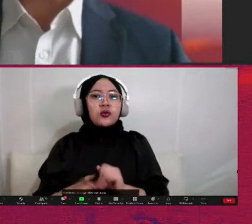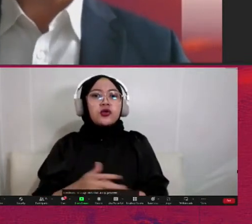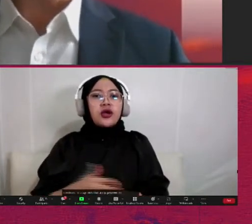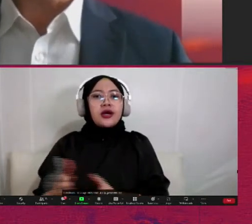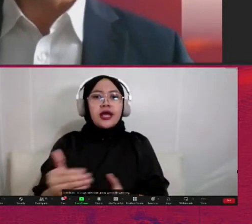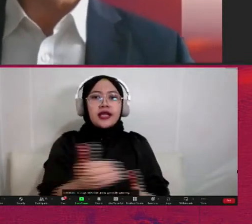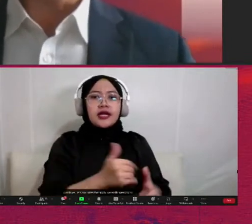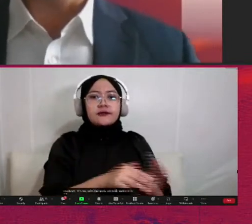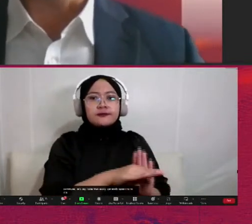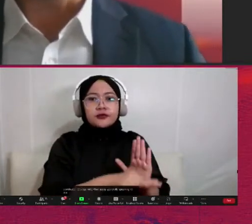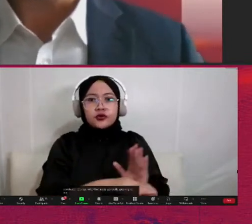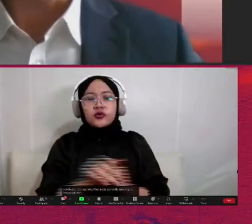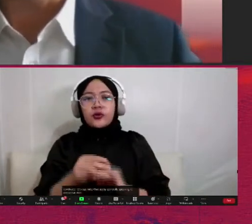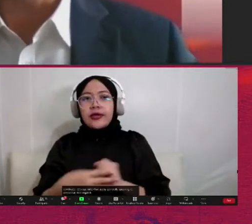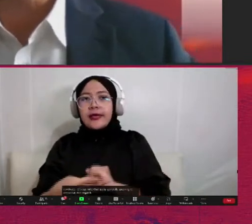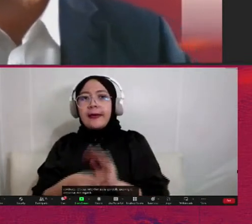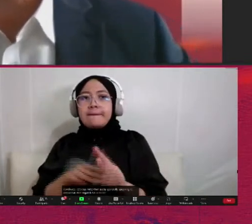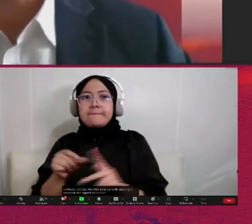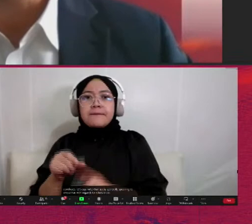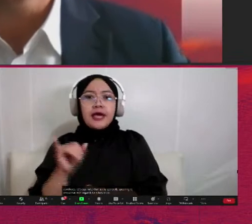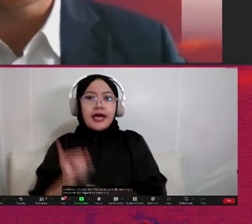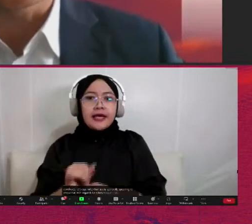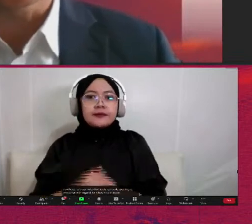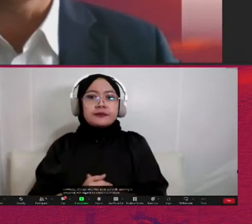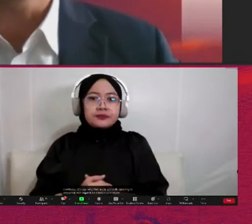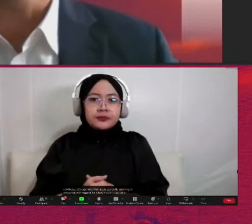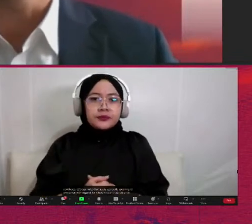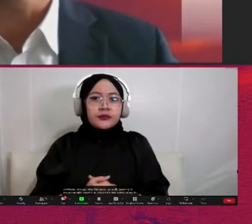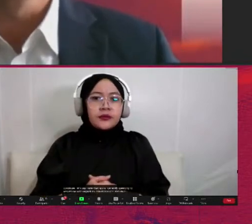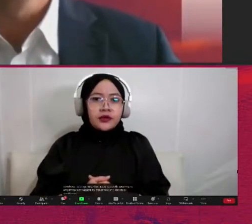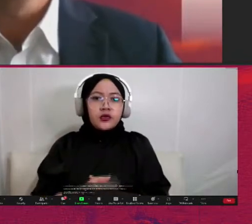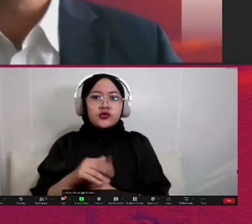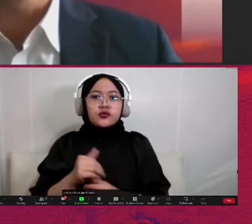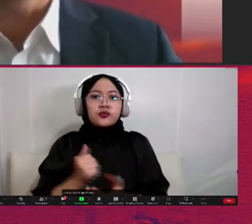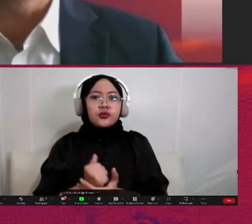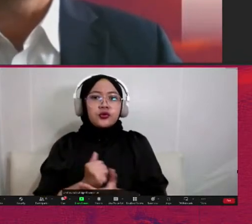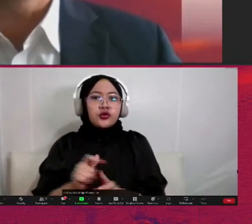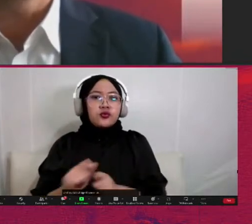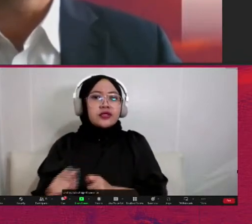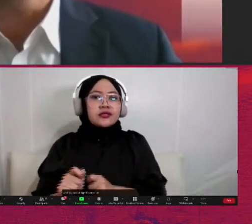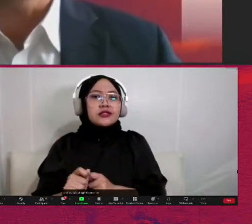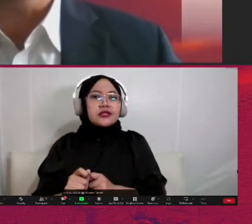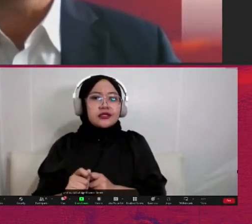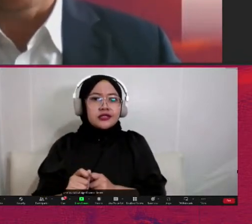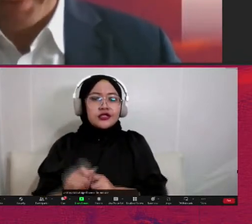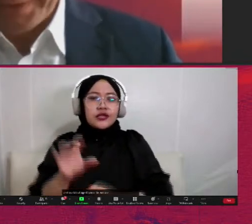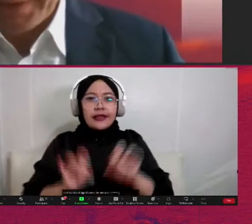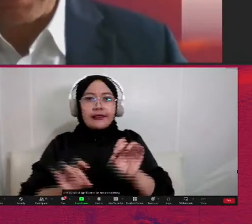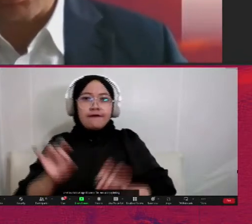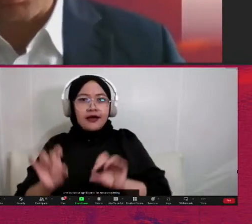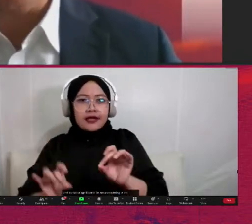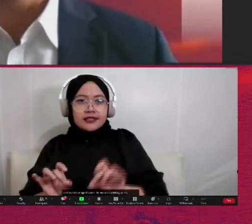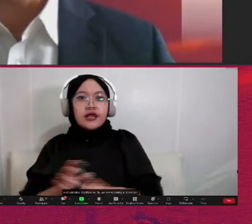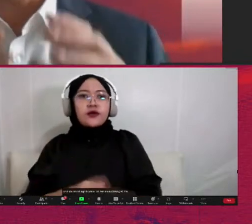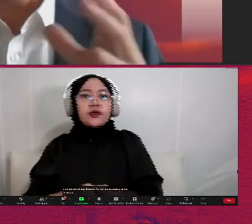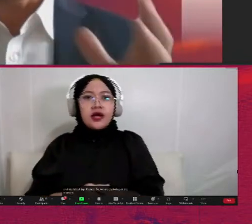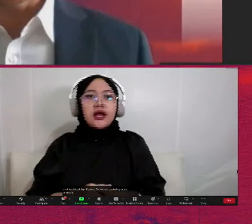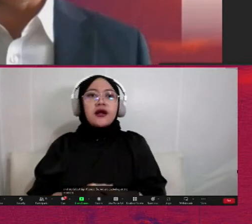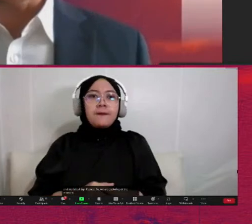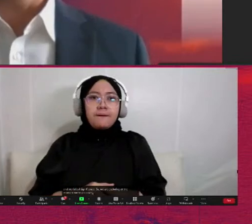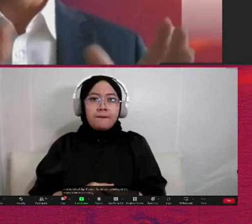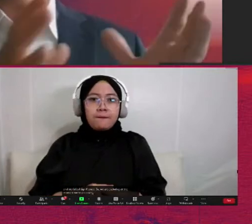generally speaking, to MPIs with regards to robustness and statistical significance. So we are exploring at the moment,